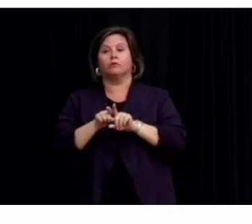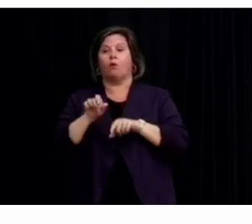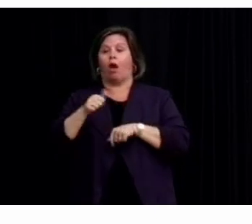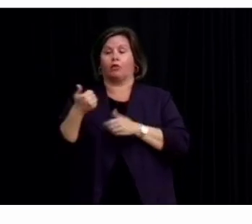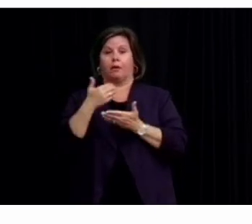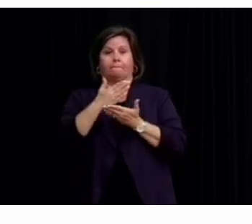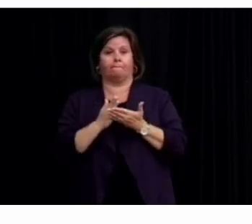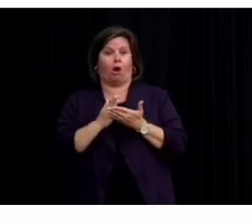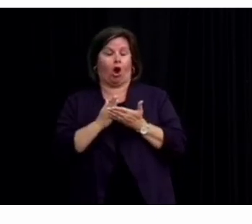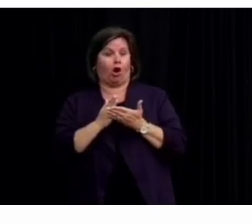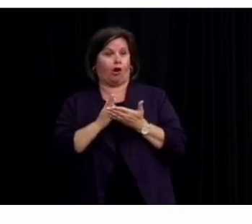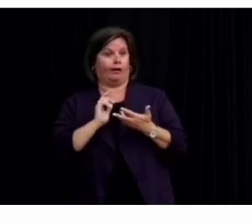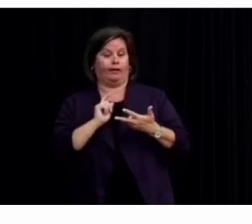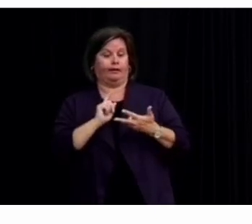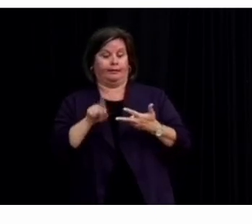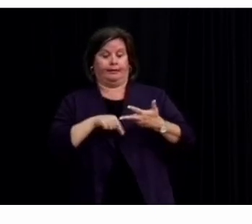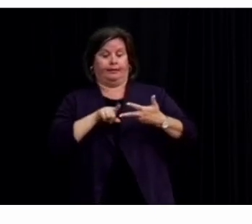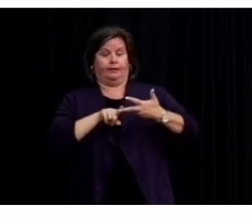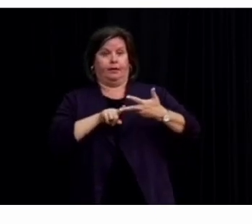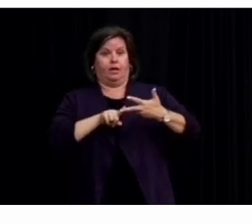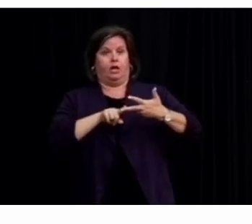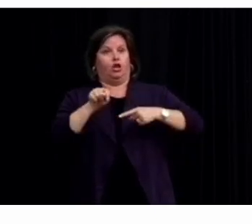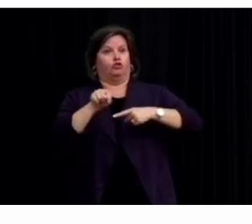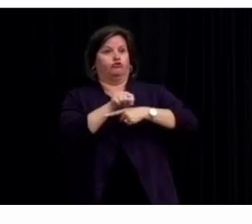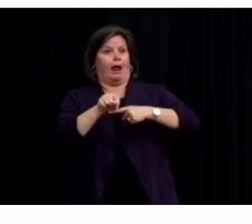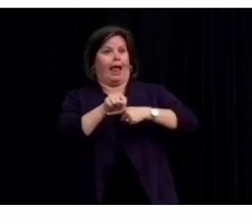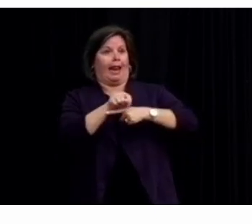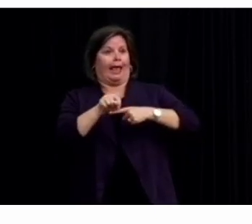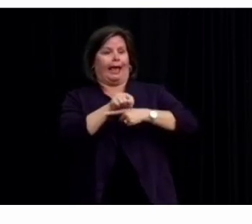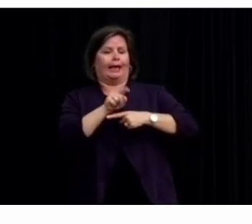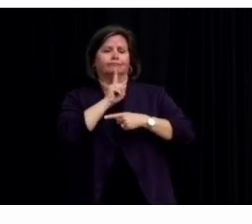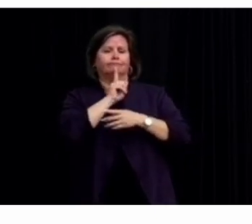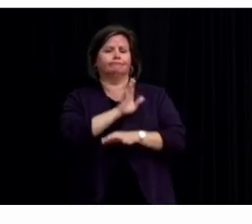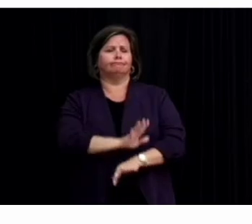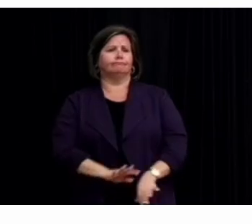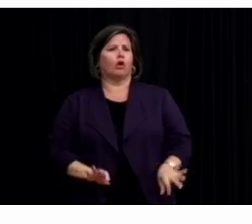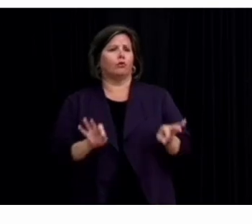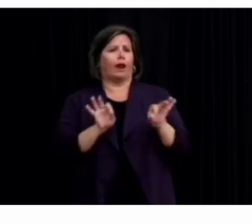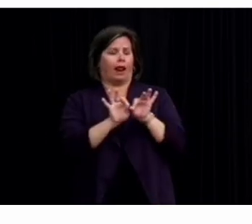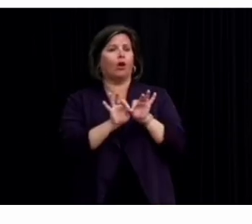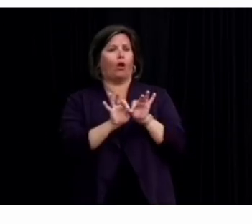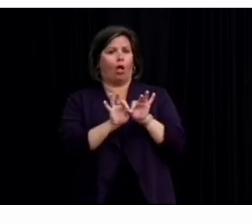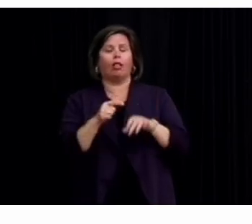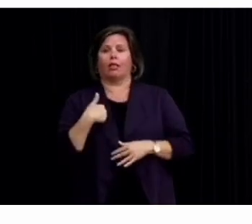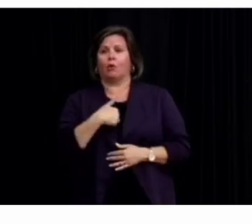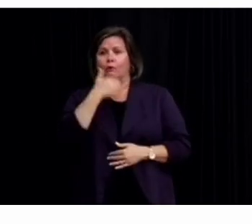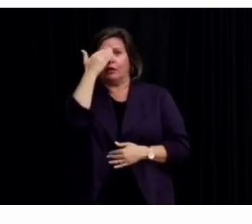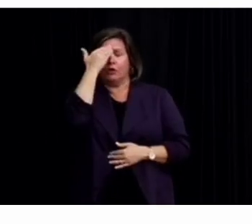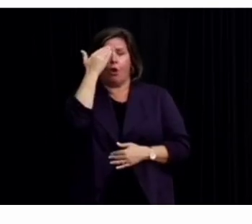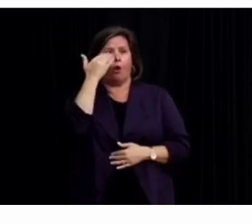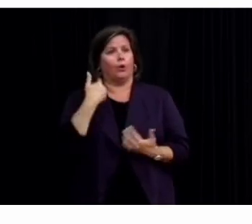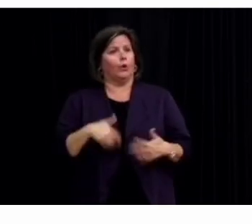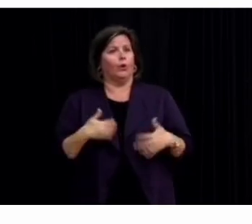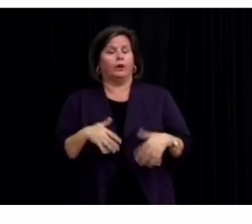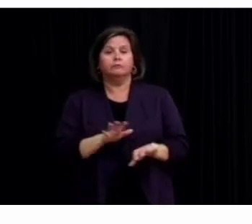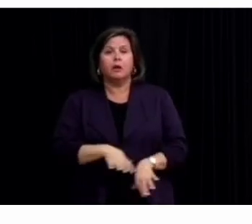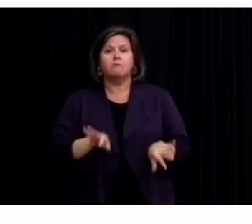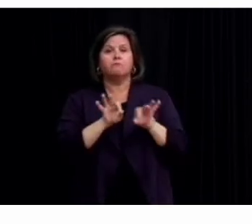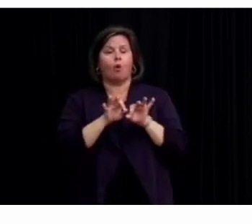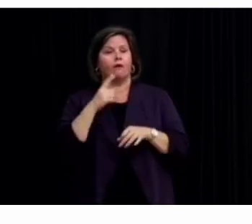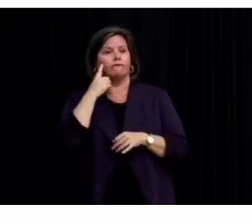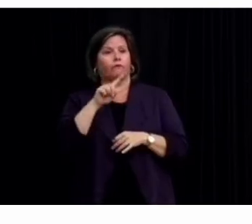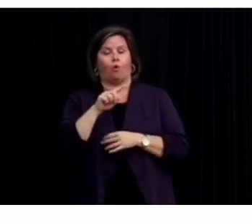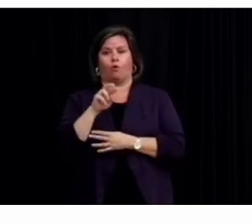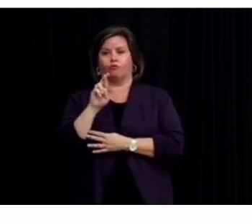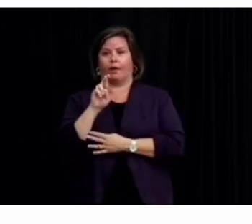puzzle, is our training component, which obviously is really critical because we know how important it is for real estate licensees